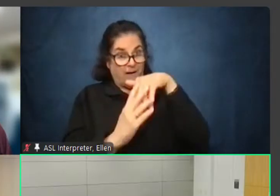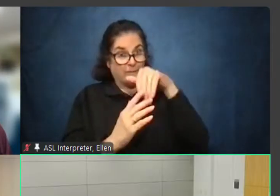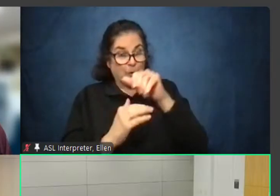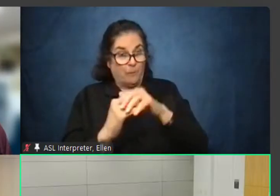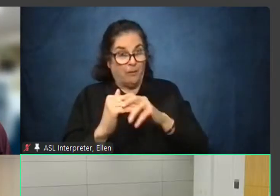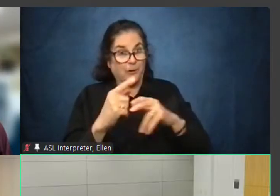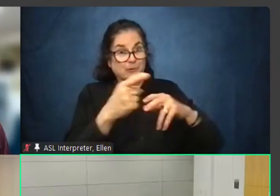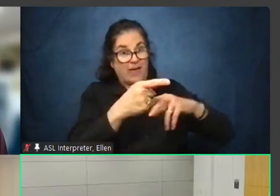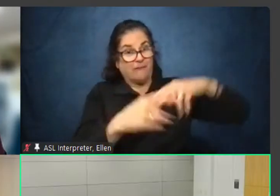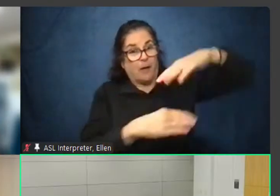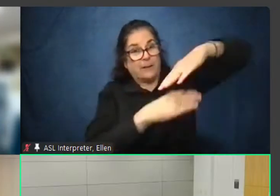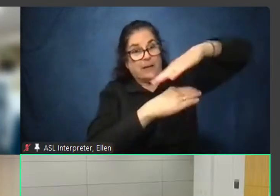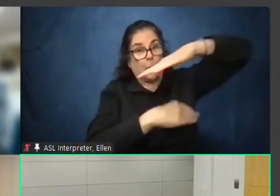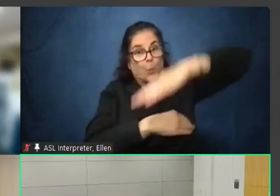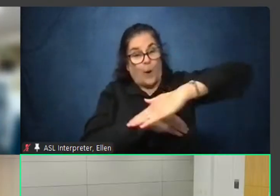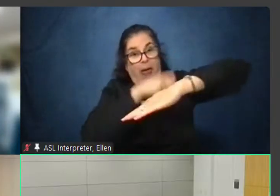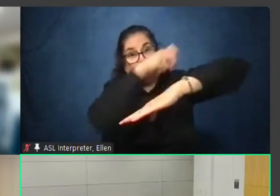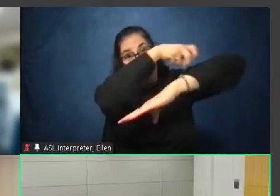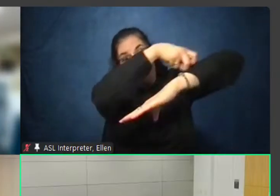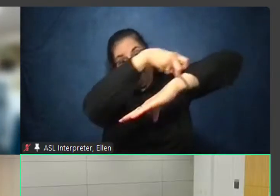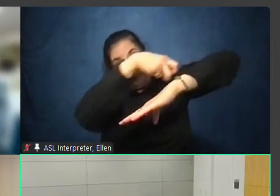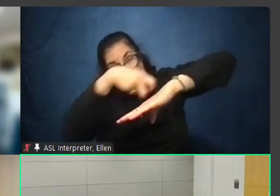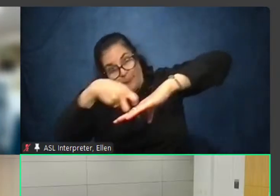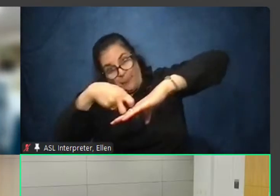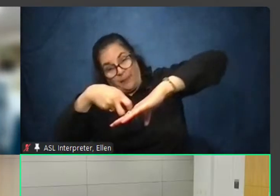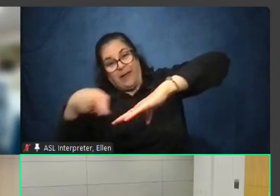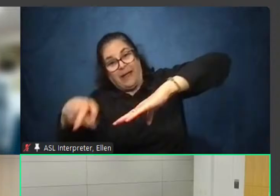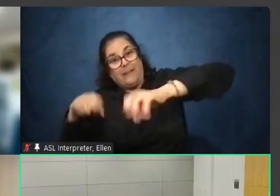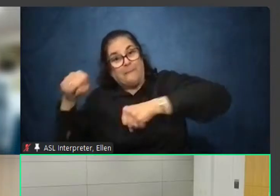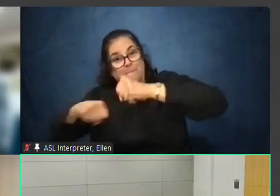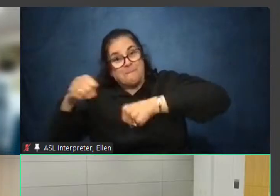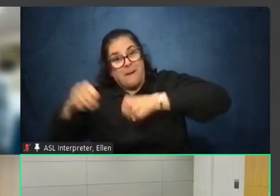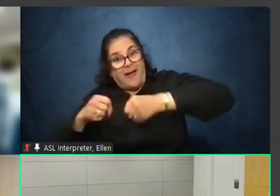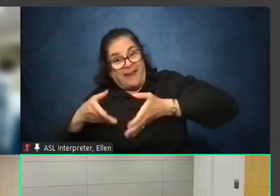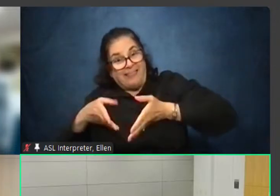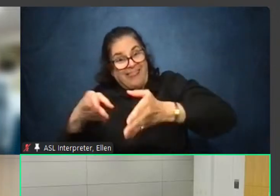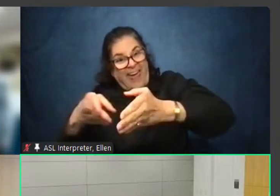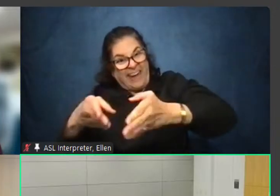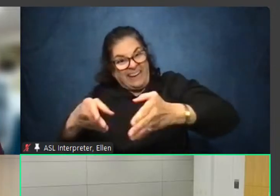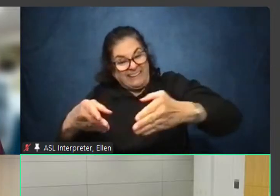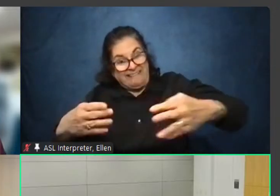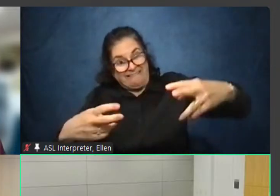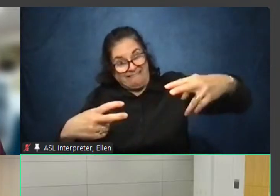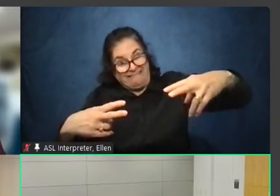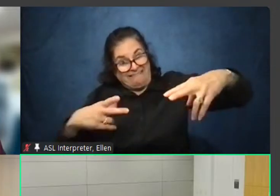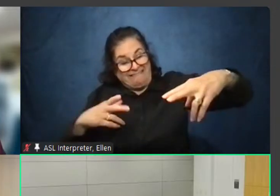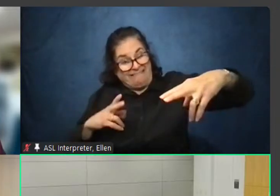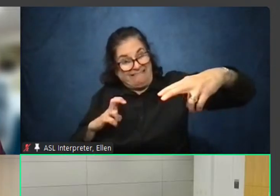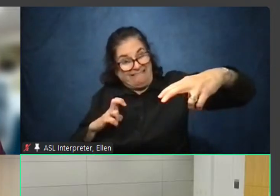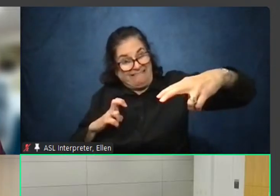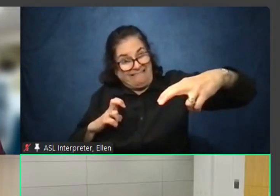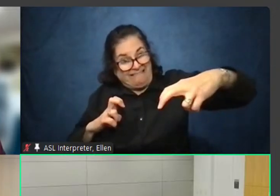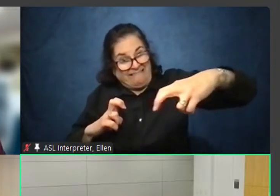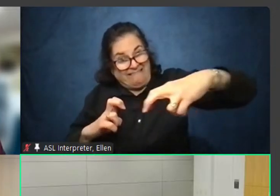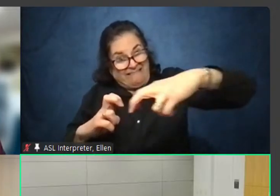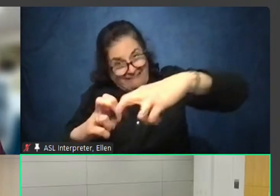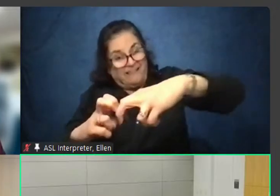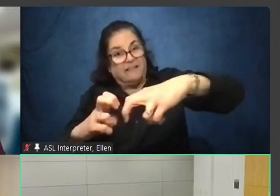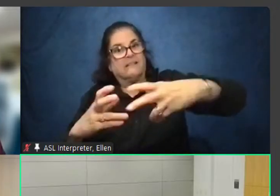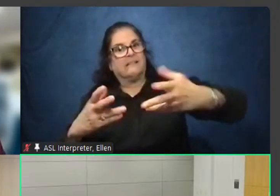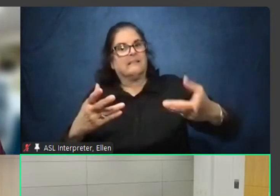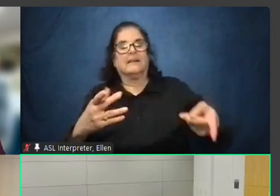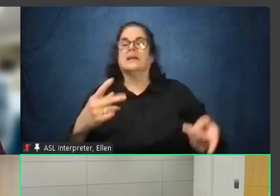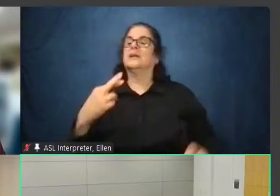lane? It's definitely like risky, but I am